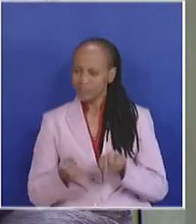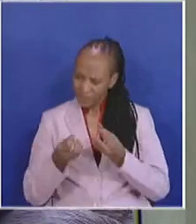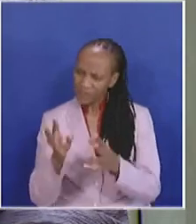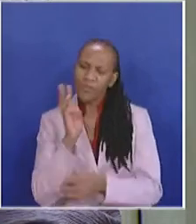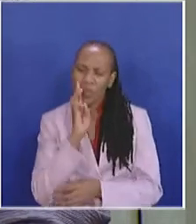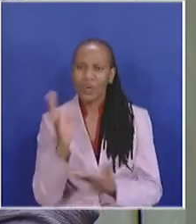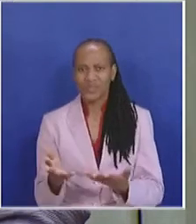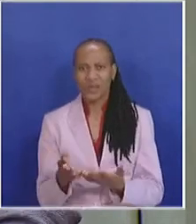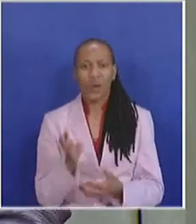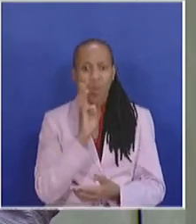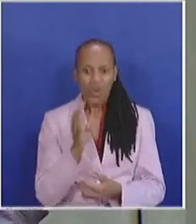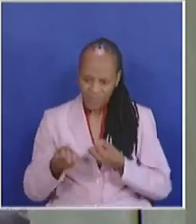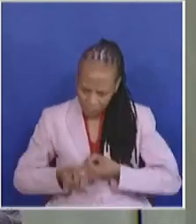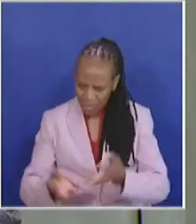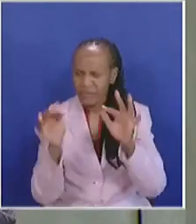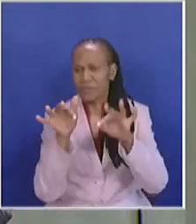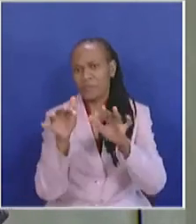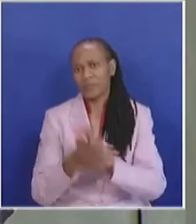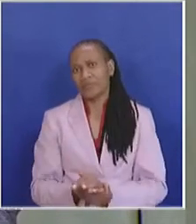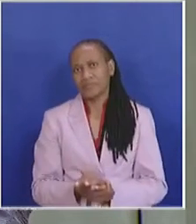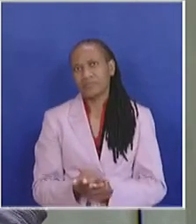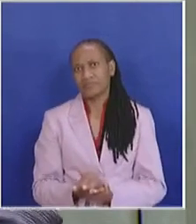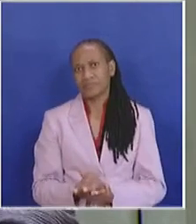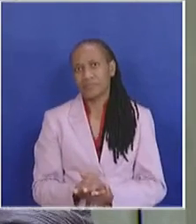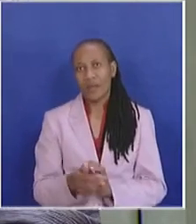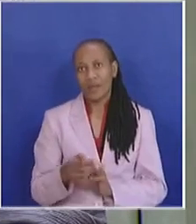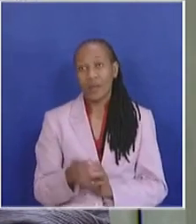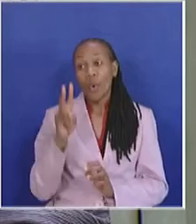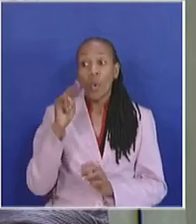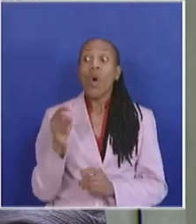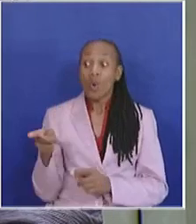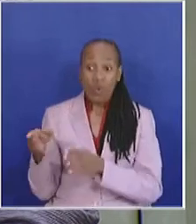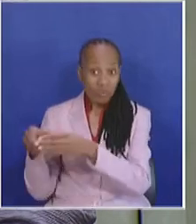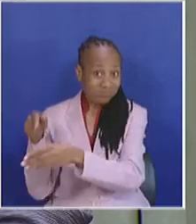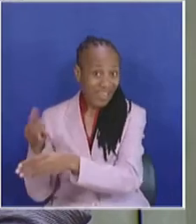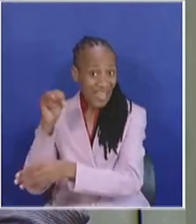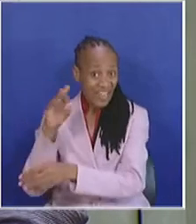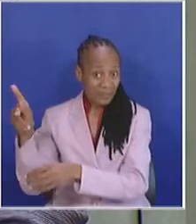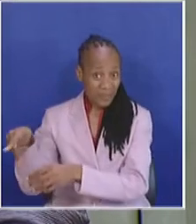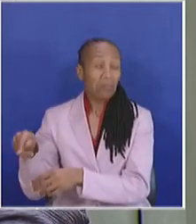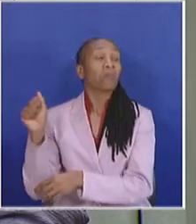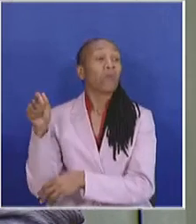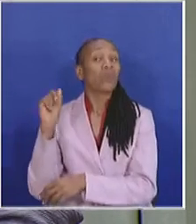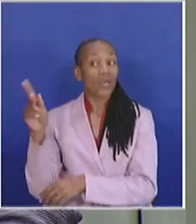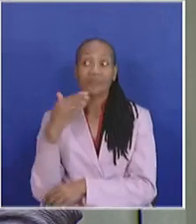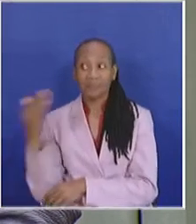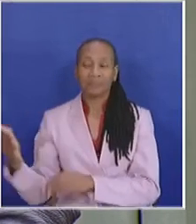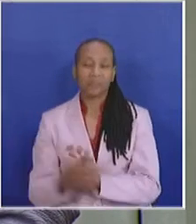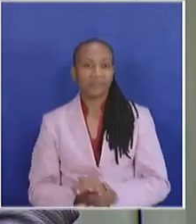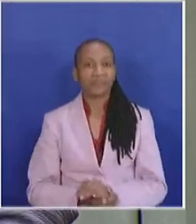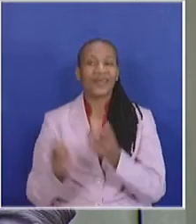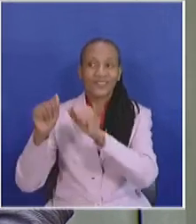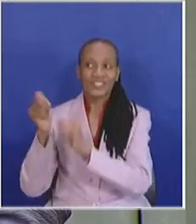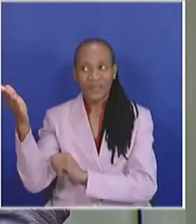And of course it's the NFP. Okay. And Madam Chair, we